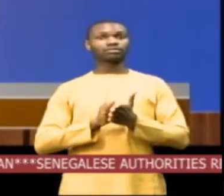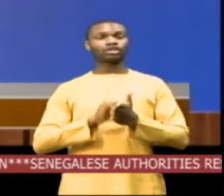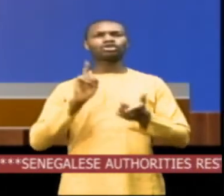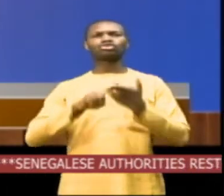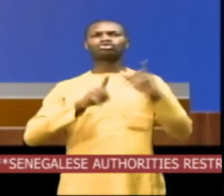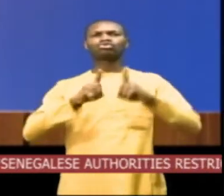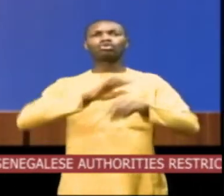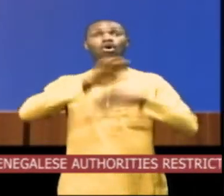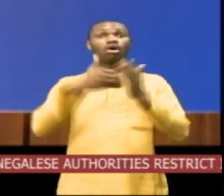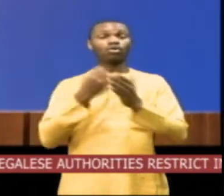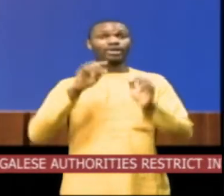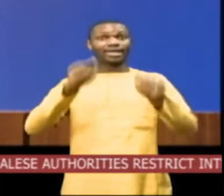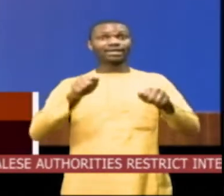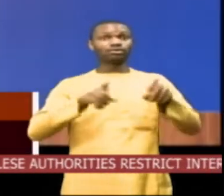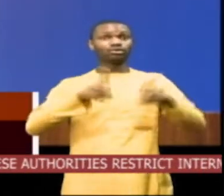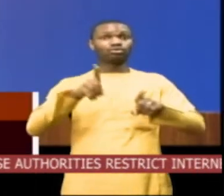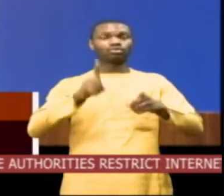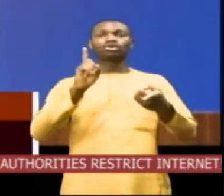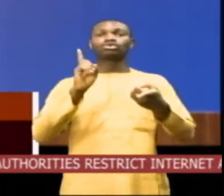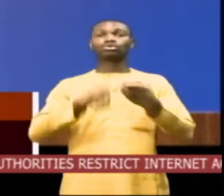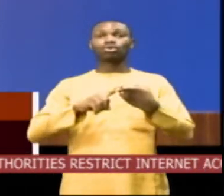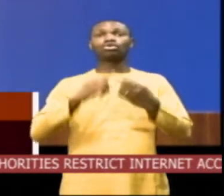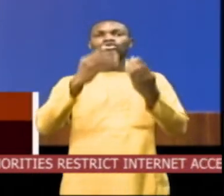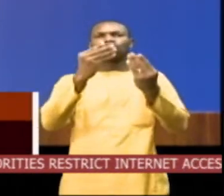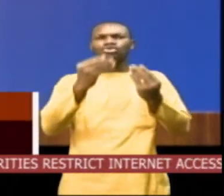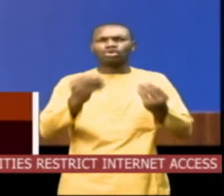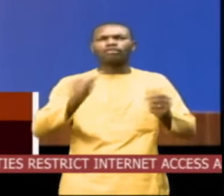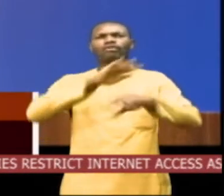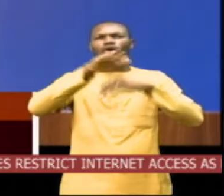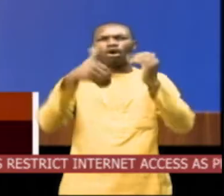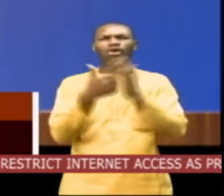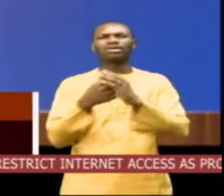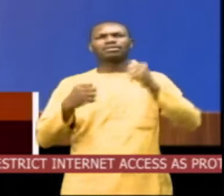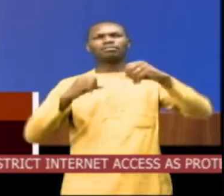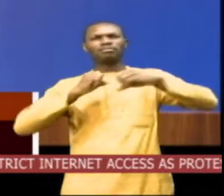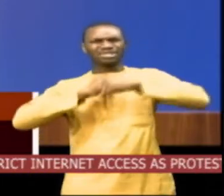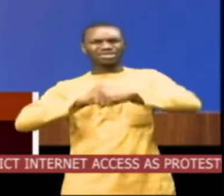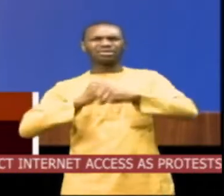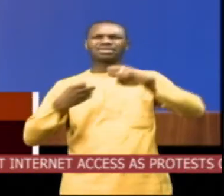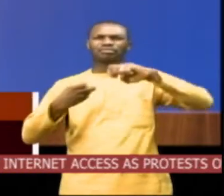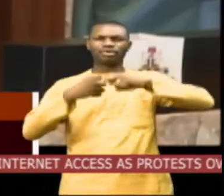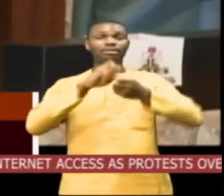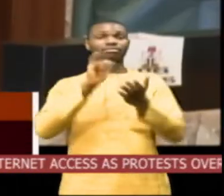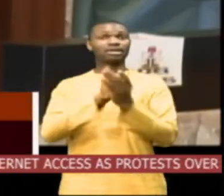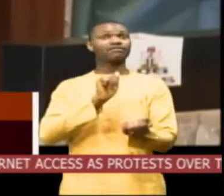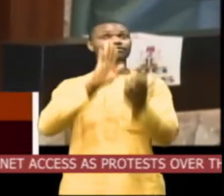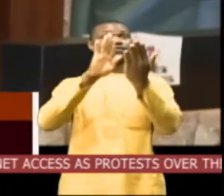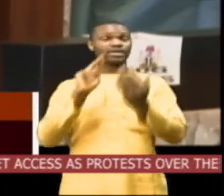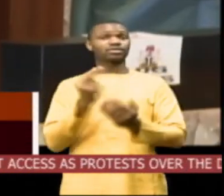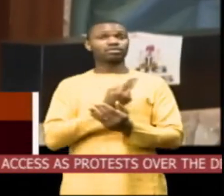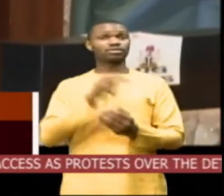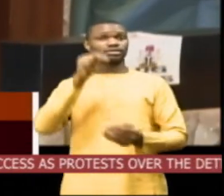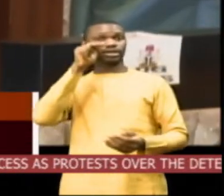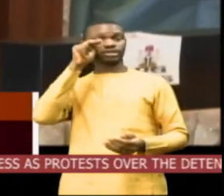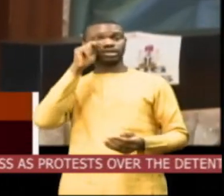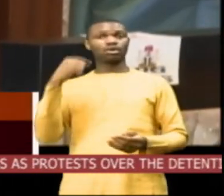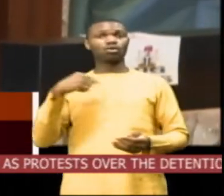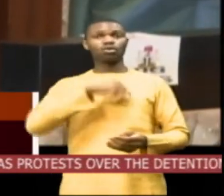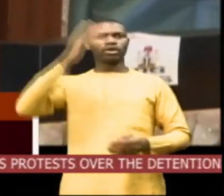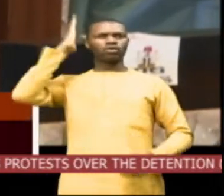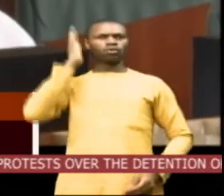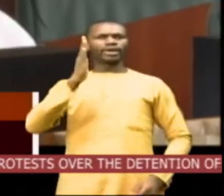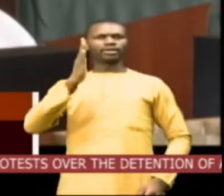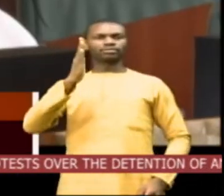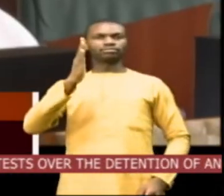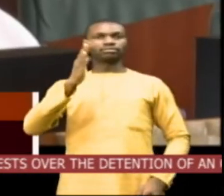do everything possible to address all the security challenges facing us as a nation. We will,